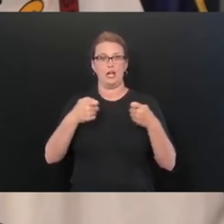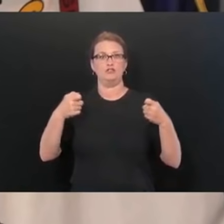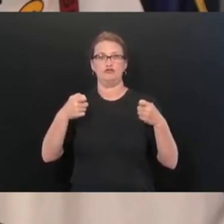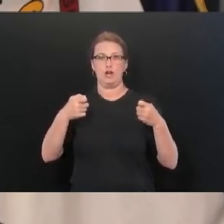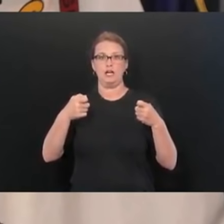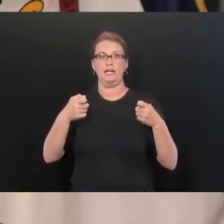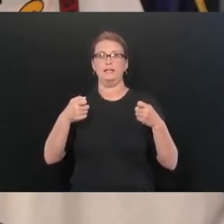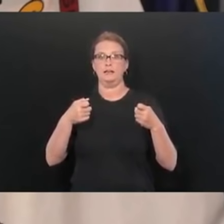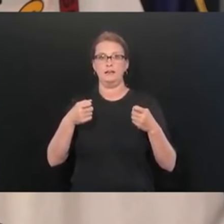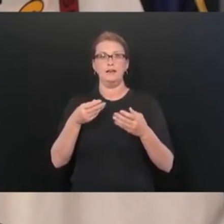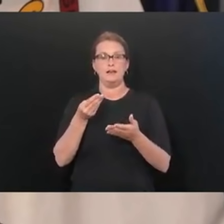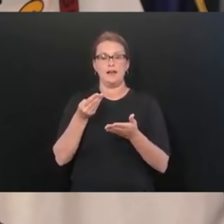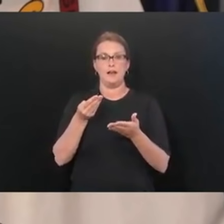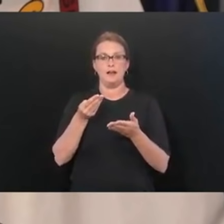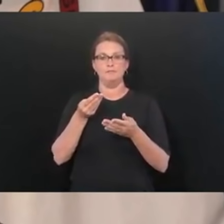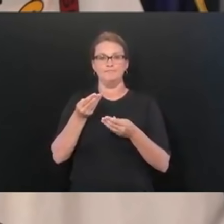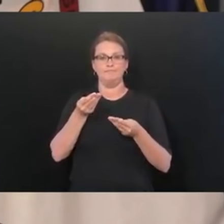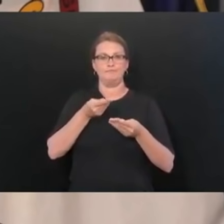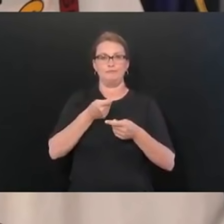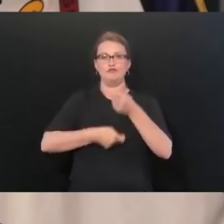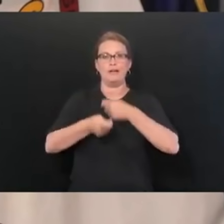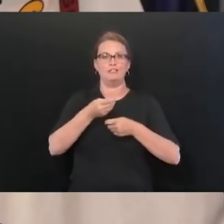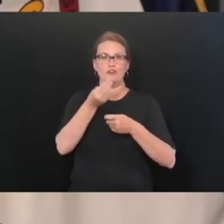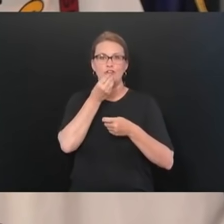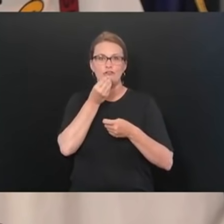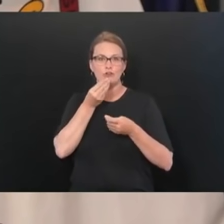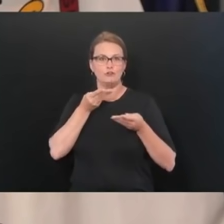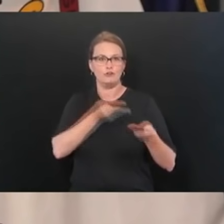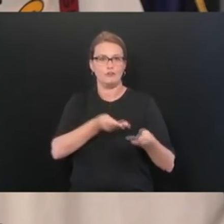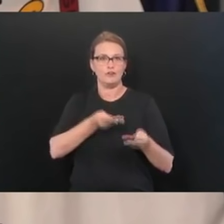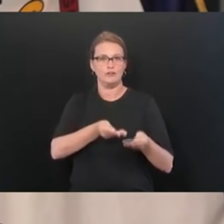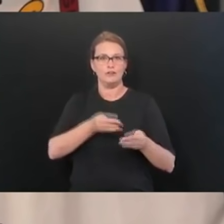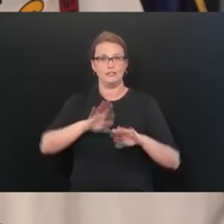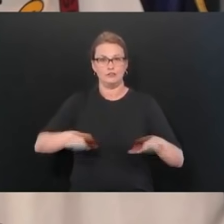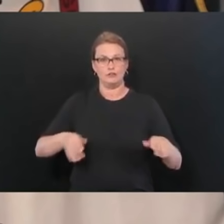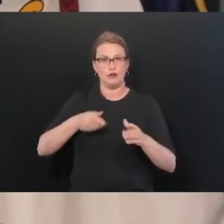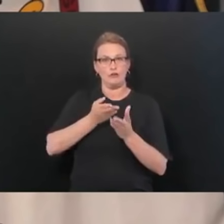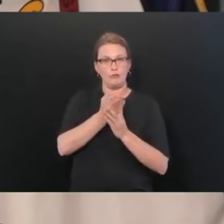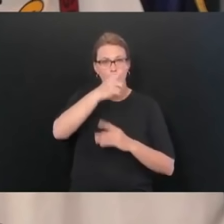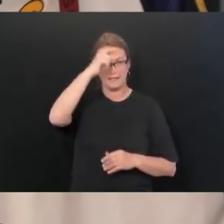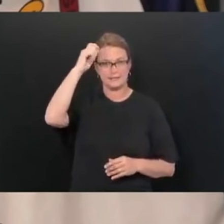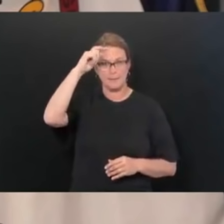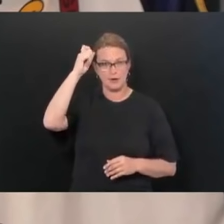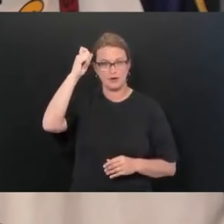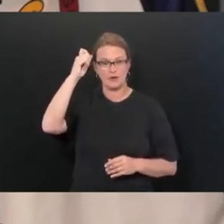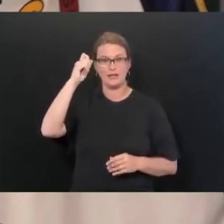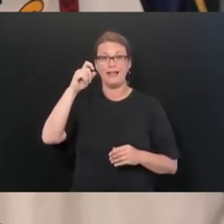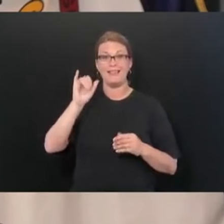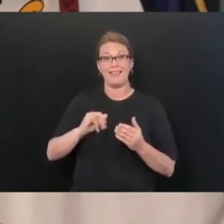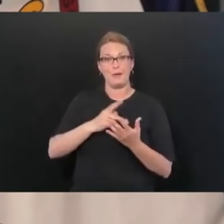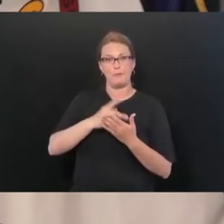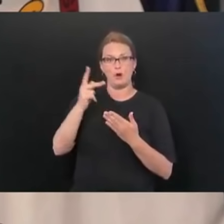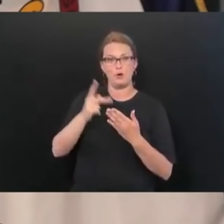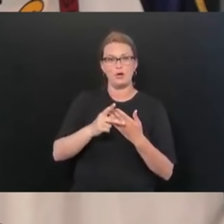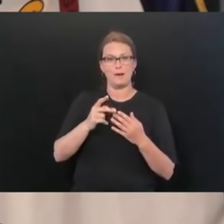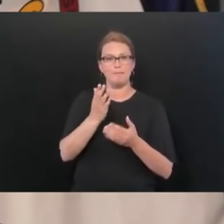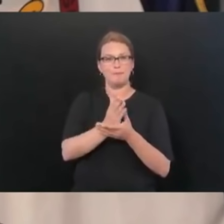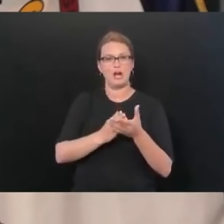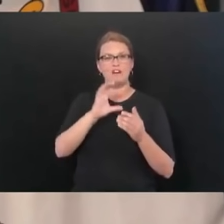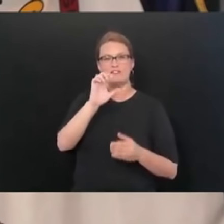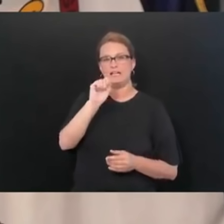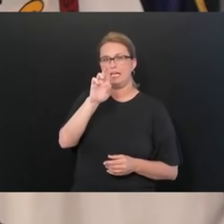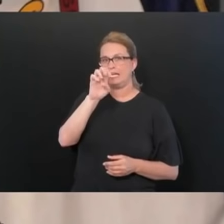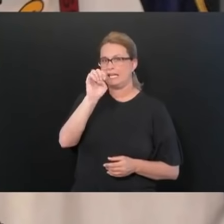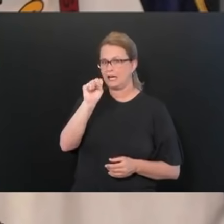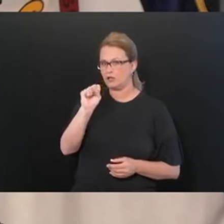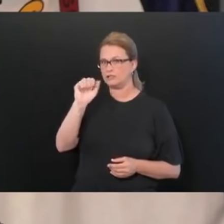children's nutritional needs through the summer. And this program is part of the CARES Act, and Clayton